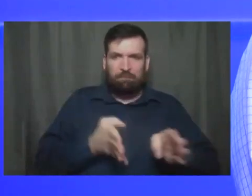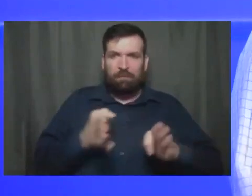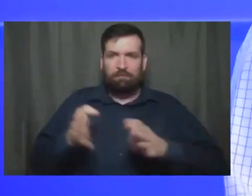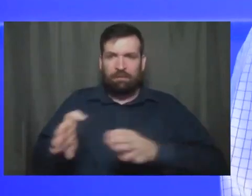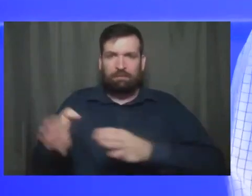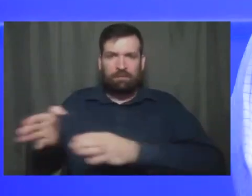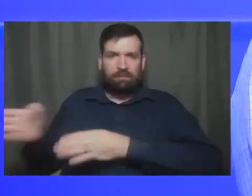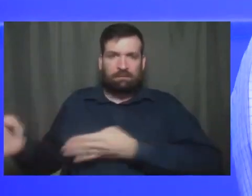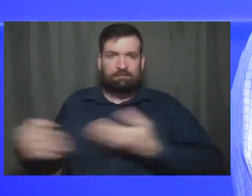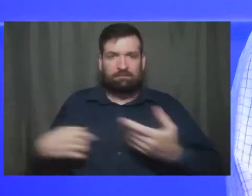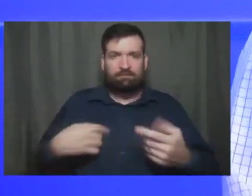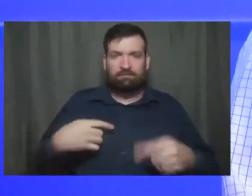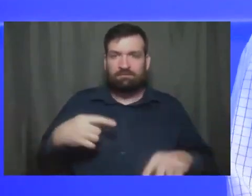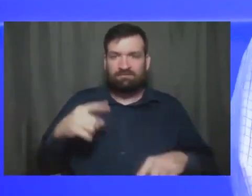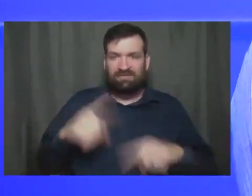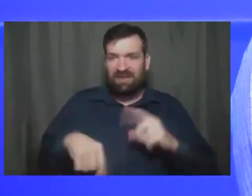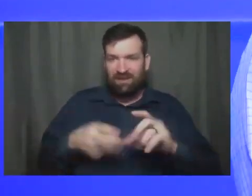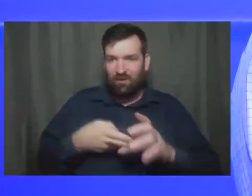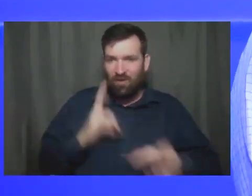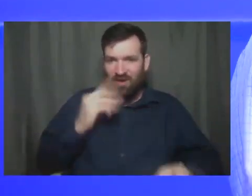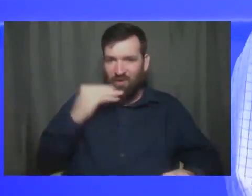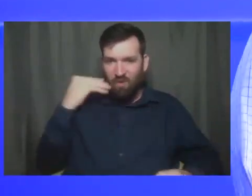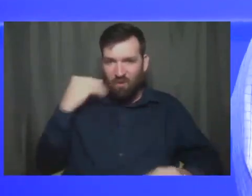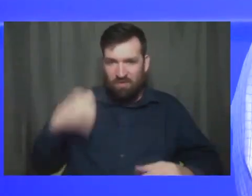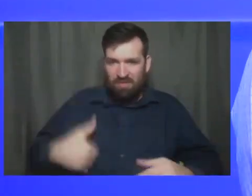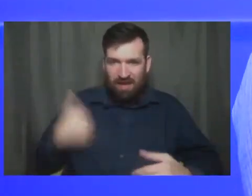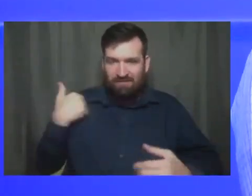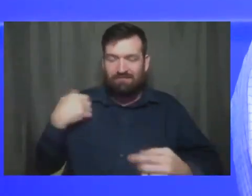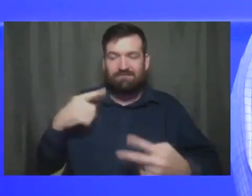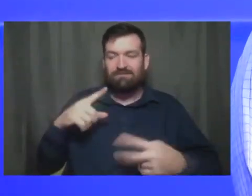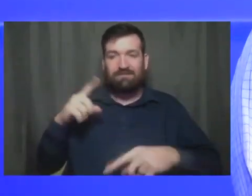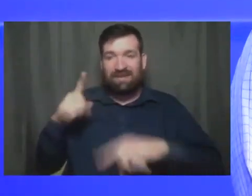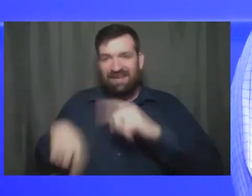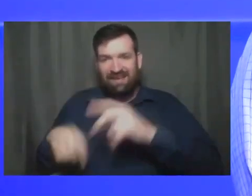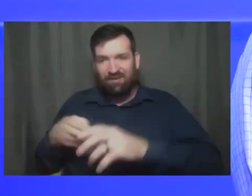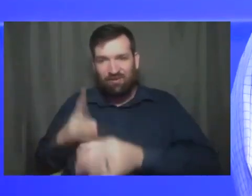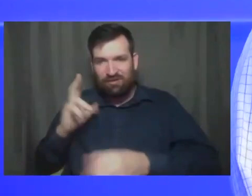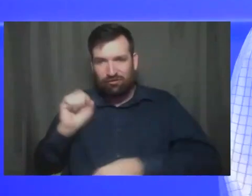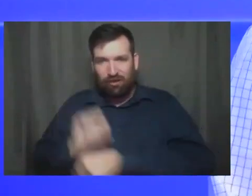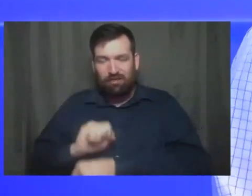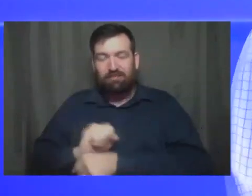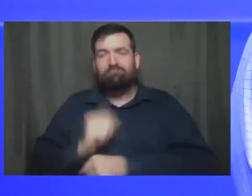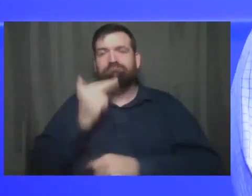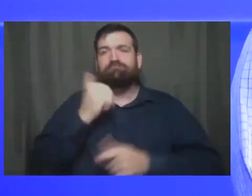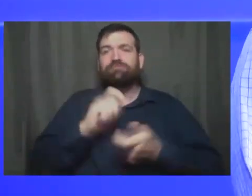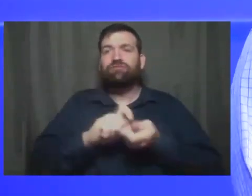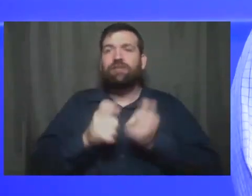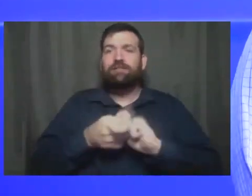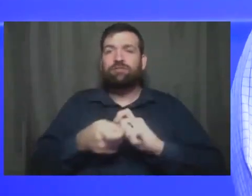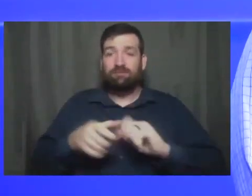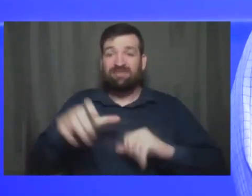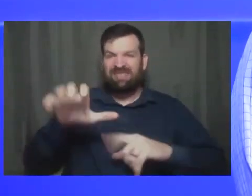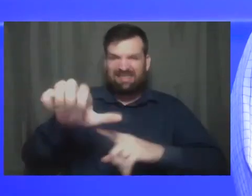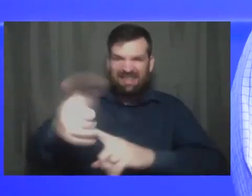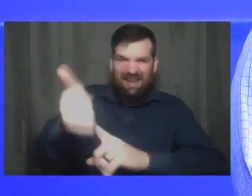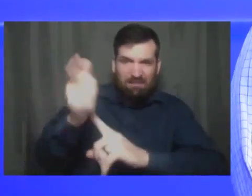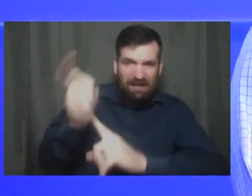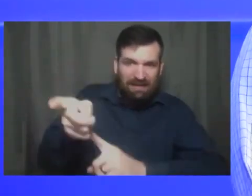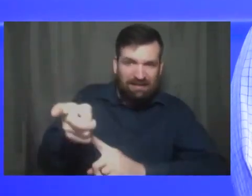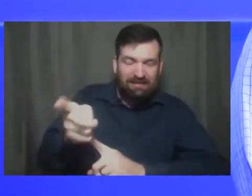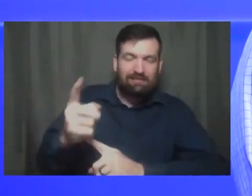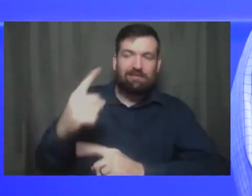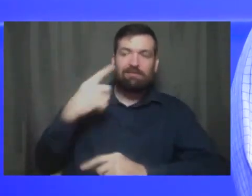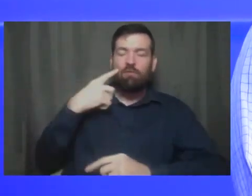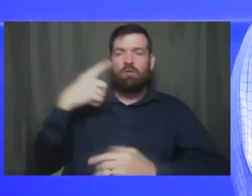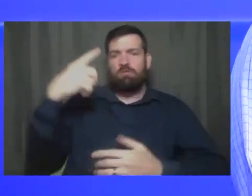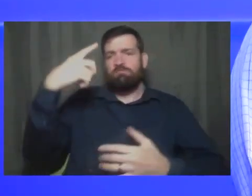probably, quit our home life, and we can't necessarily quit our jobs, but are there small changes we can do? Can you take 10 minutes away to do a mindfulness exercise,